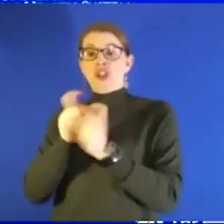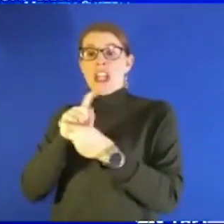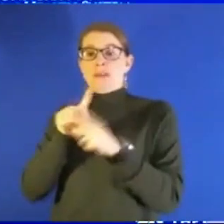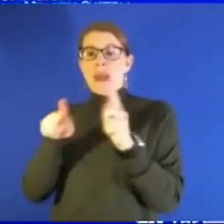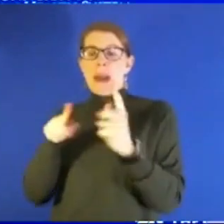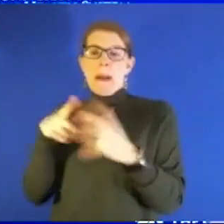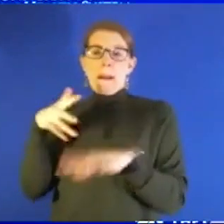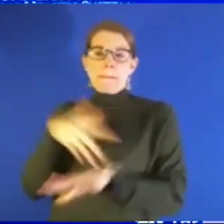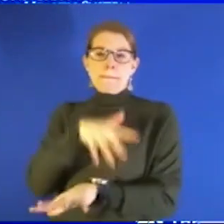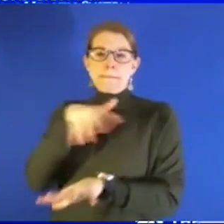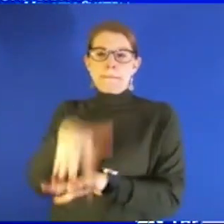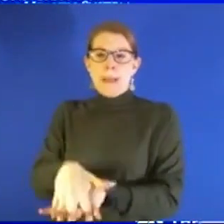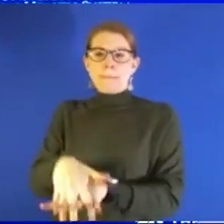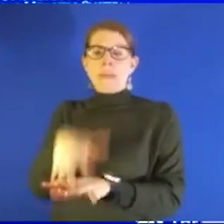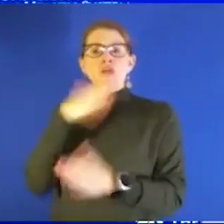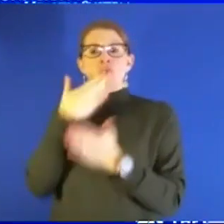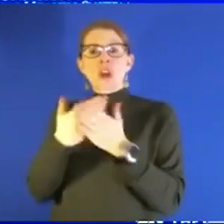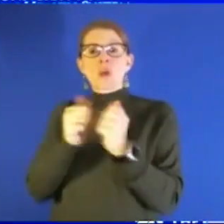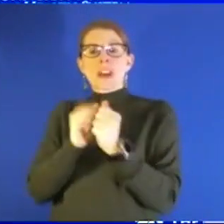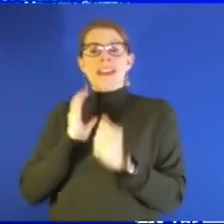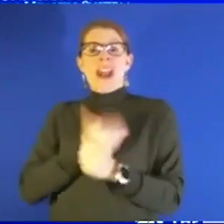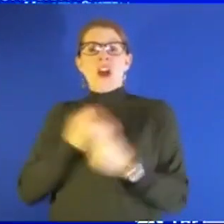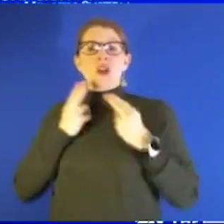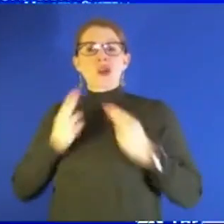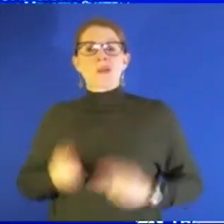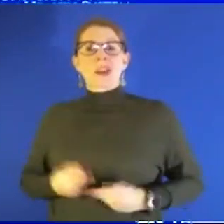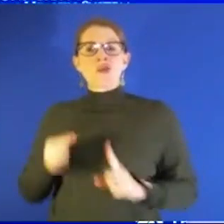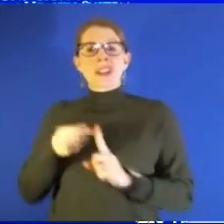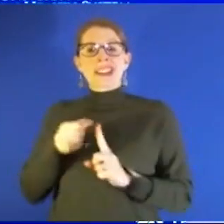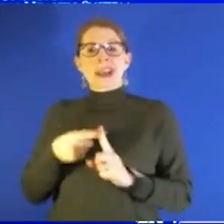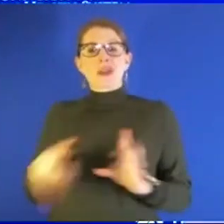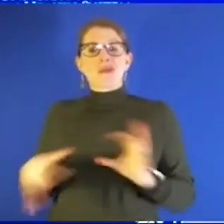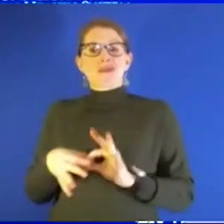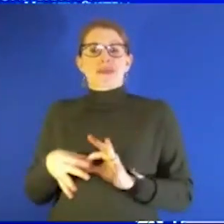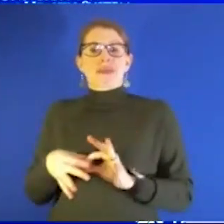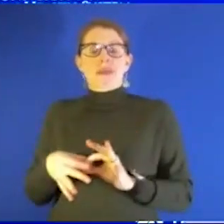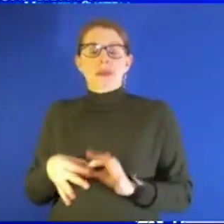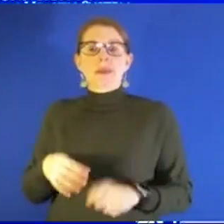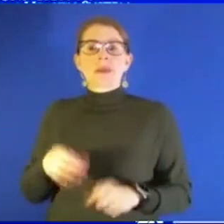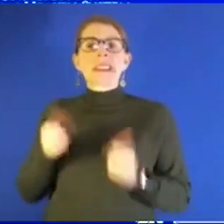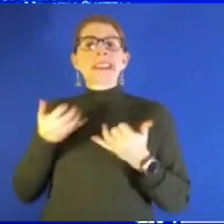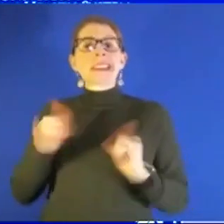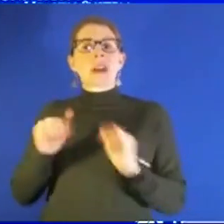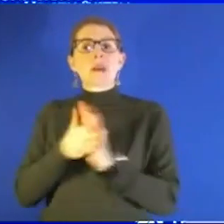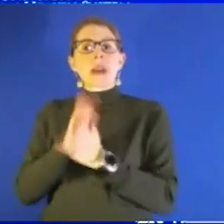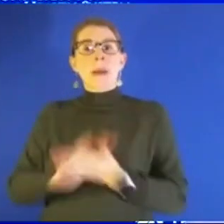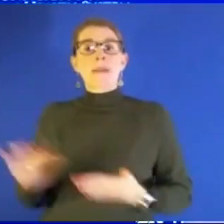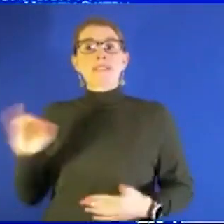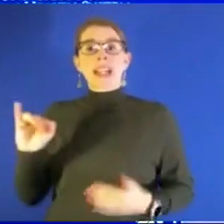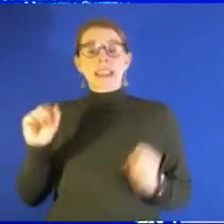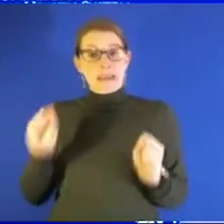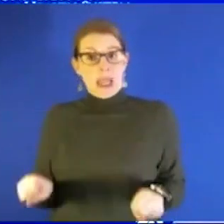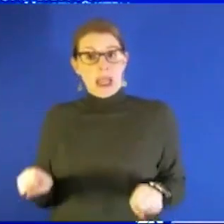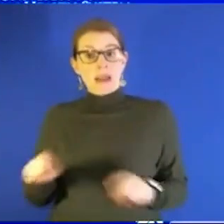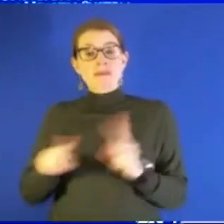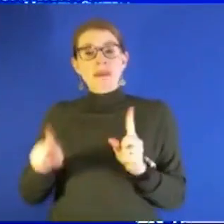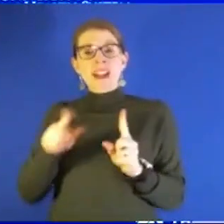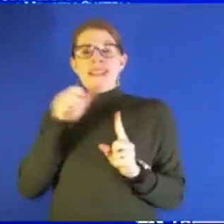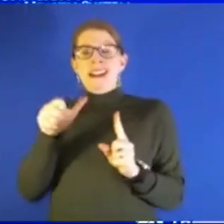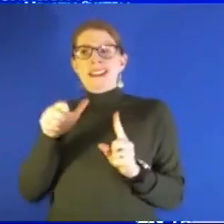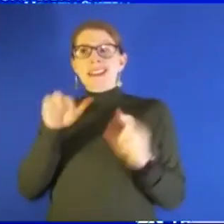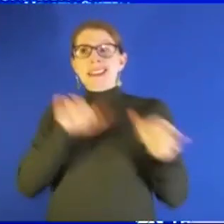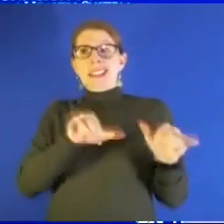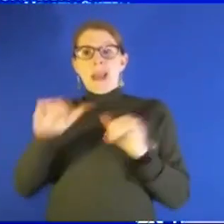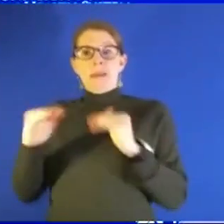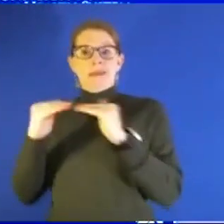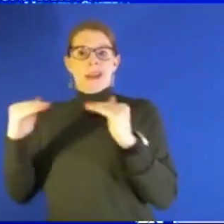human receptors. So spike binds, you can still get infected. Maybe not to the level of Delta, but the same